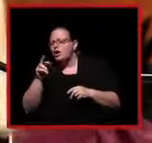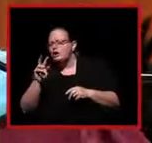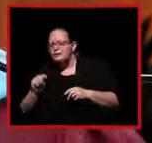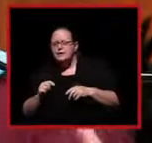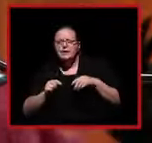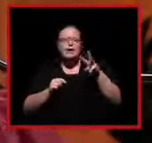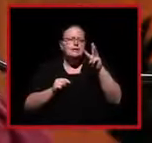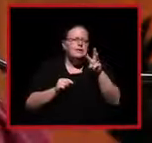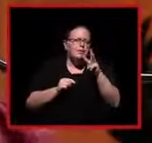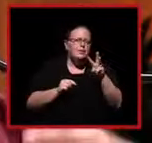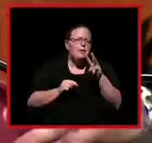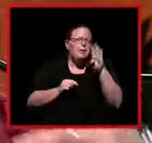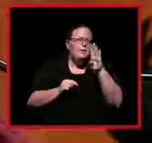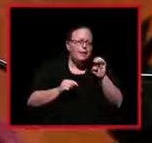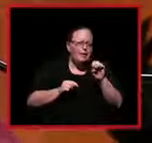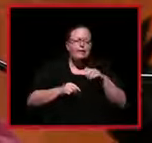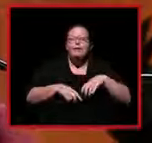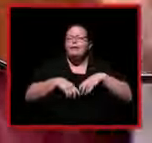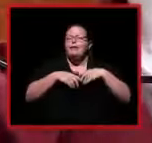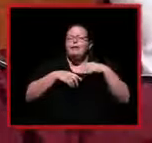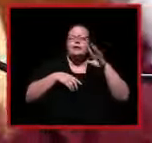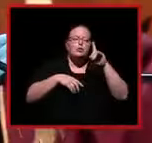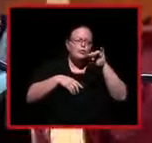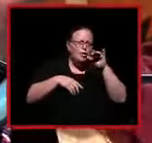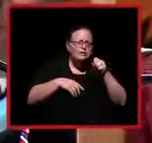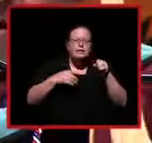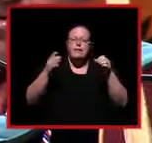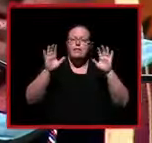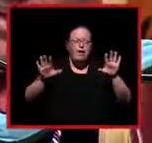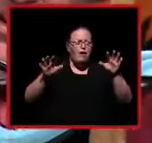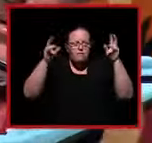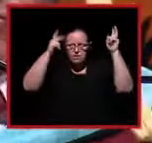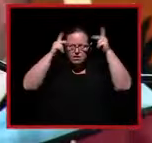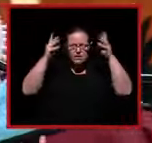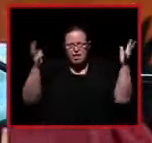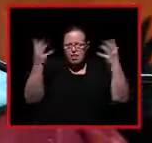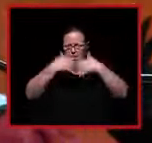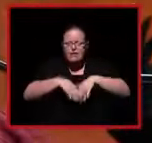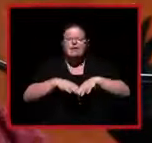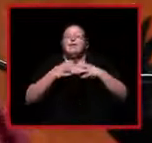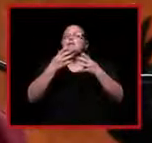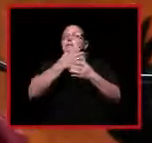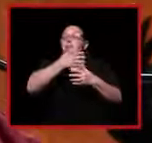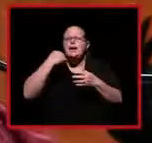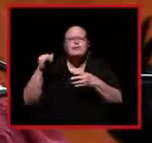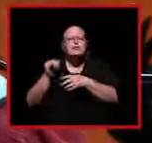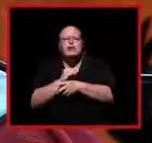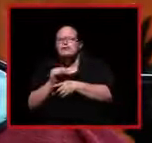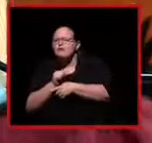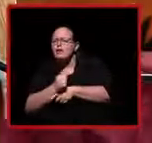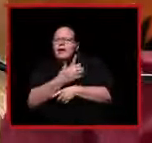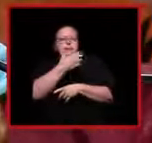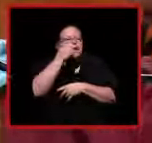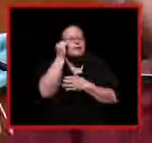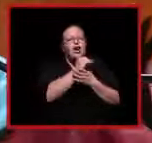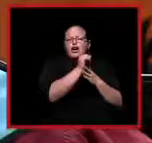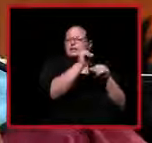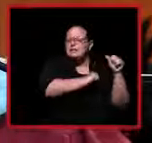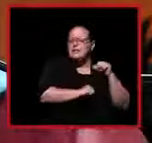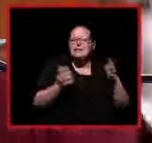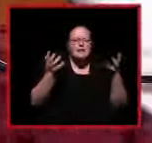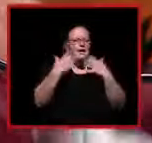WB's collective philosophies blended. When you blend the best in industrial technical training with the best in the arts and science, you get